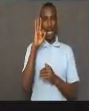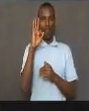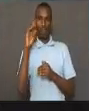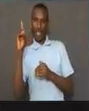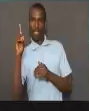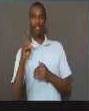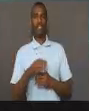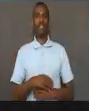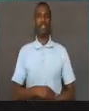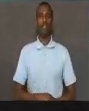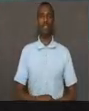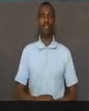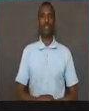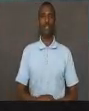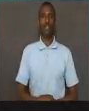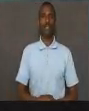fd.